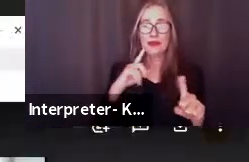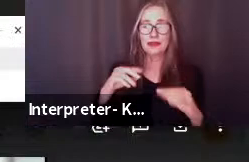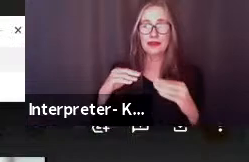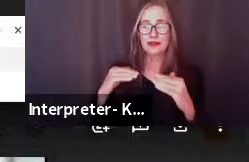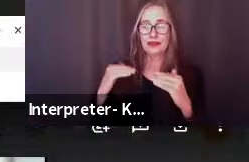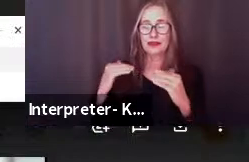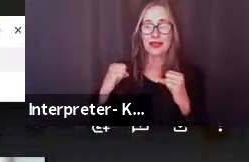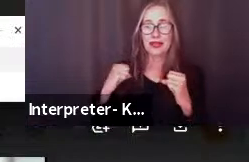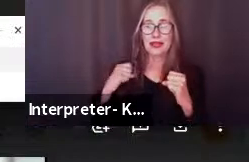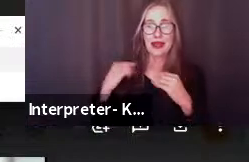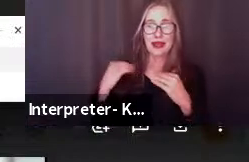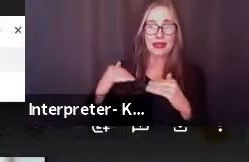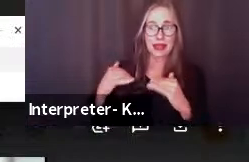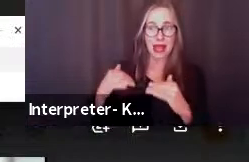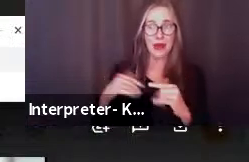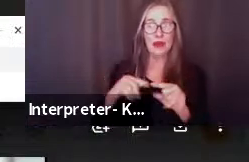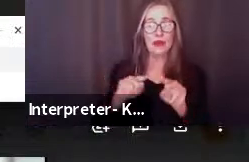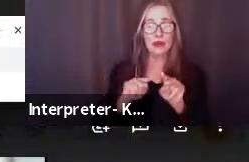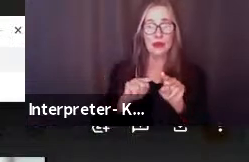in the sharing screen